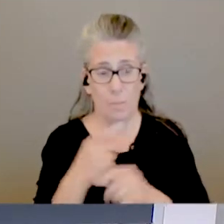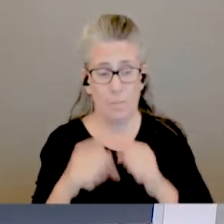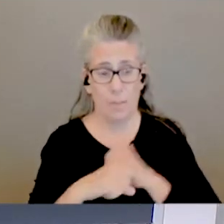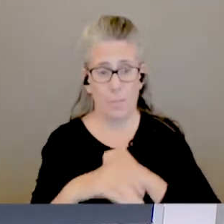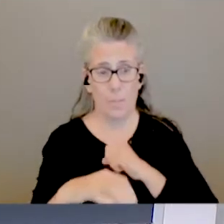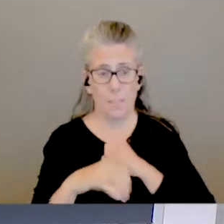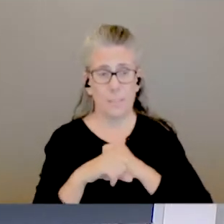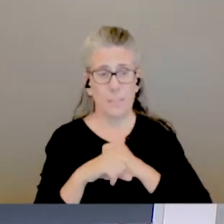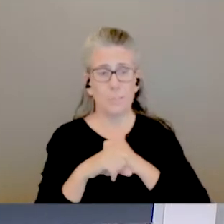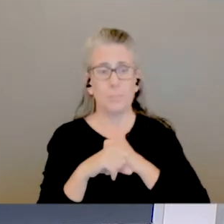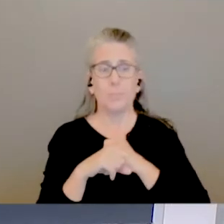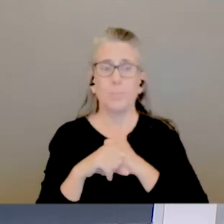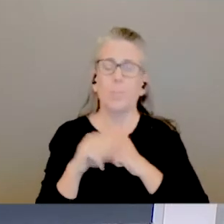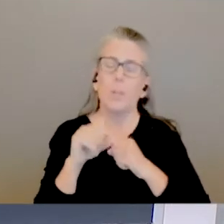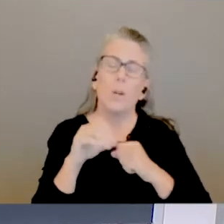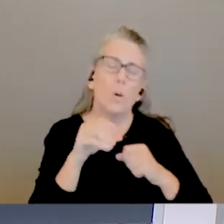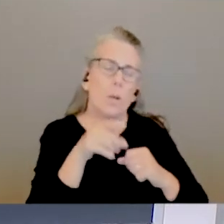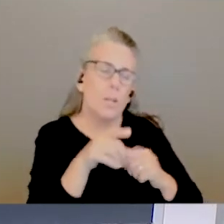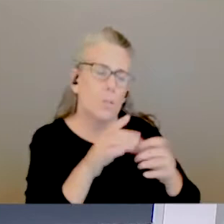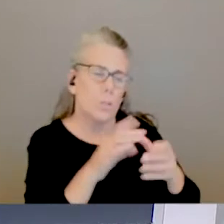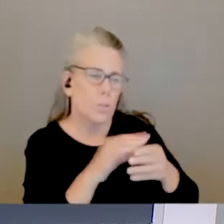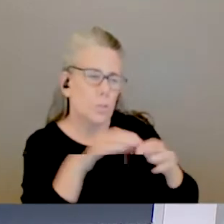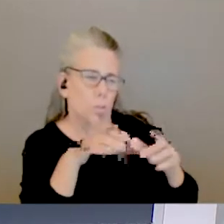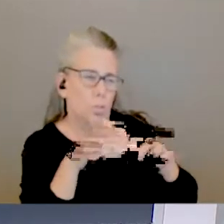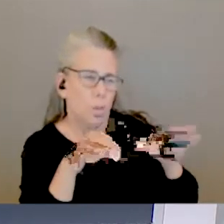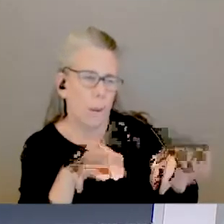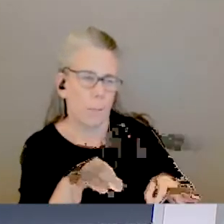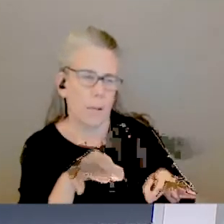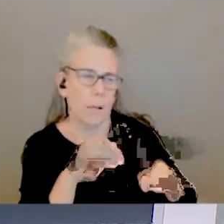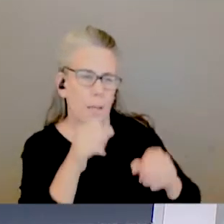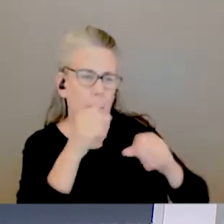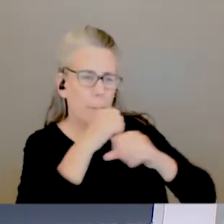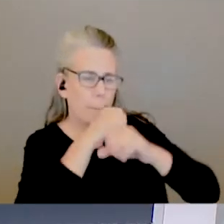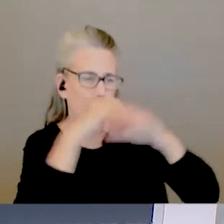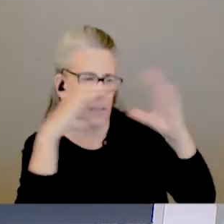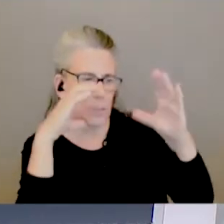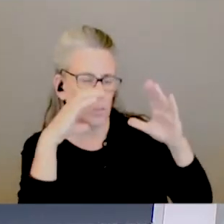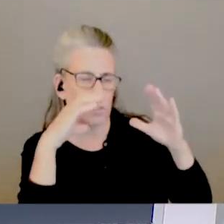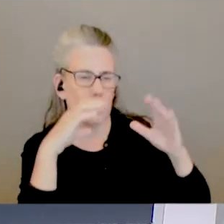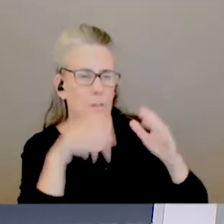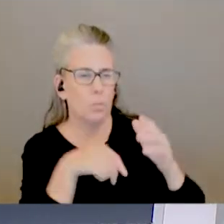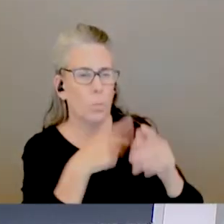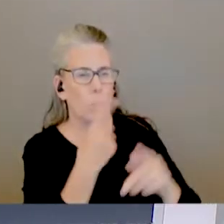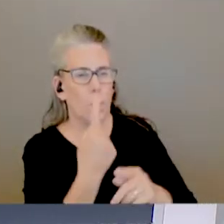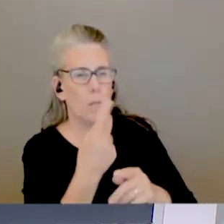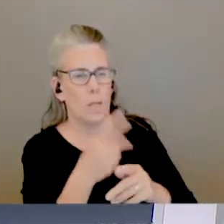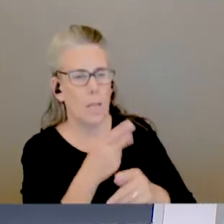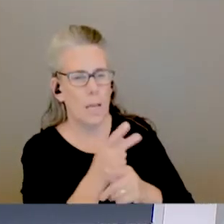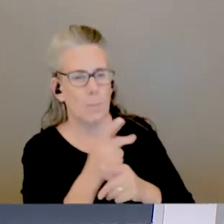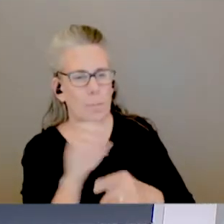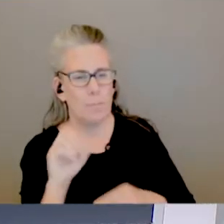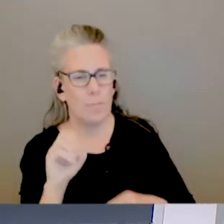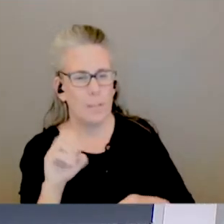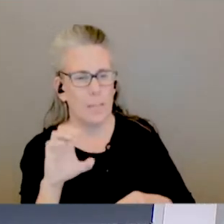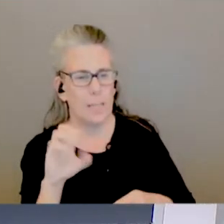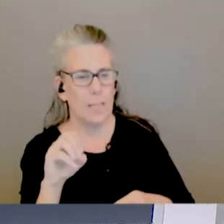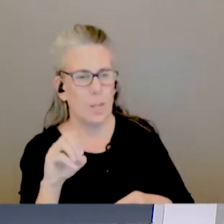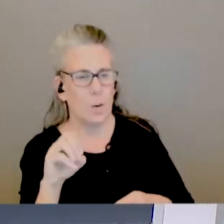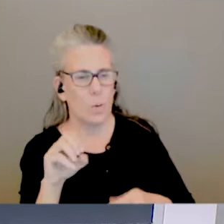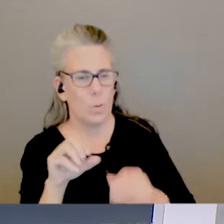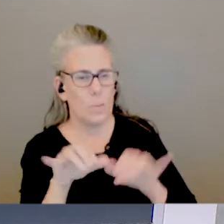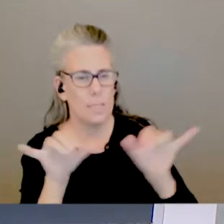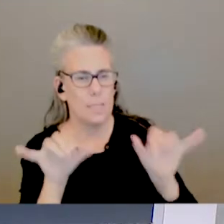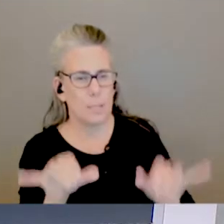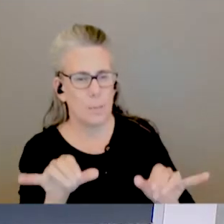sort of ecosystem, because we have the ultimate omni-channel platforms where the end user is being shown the ad. We